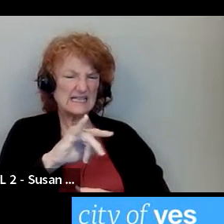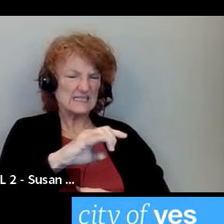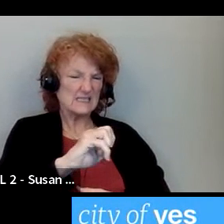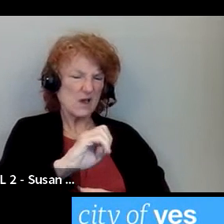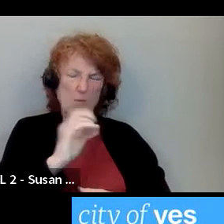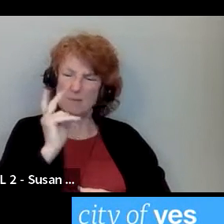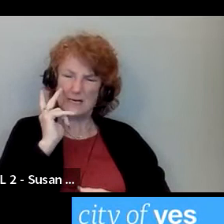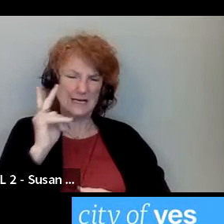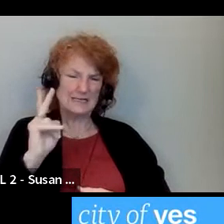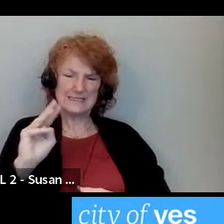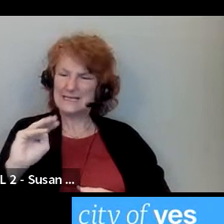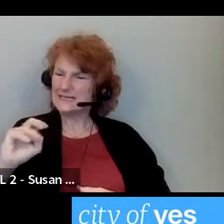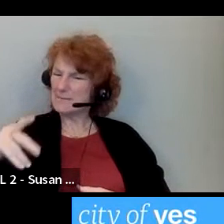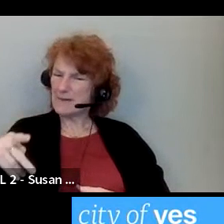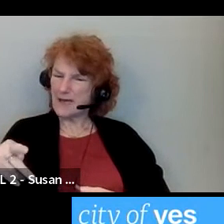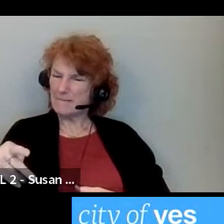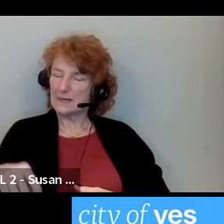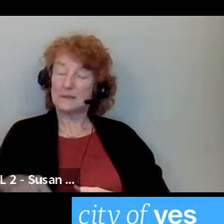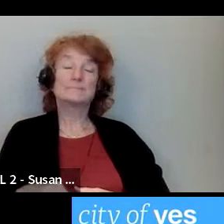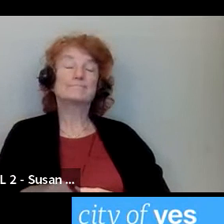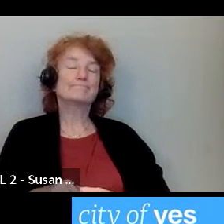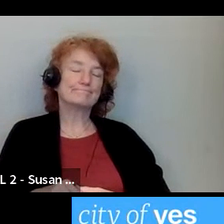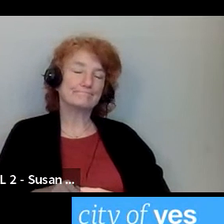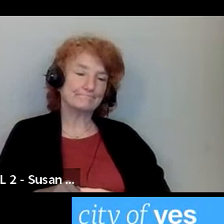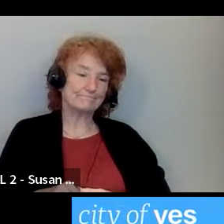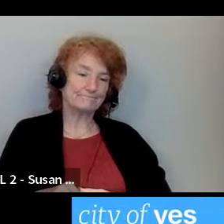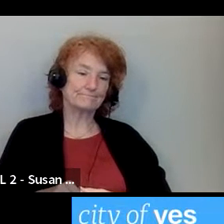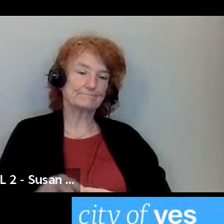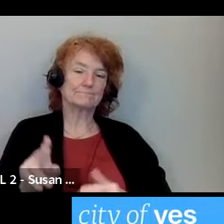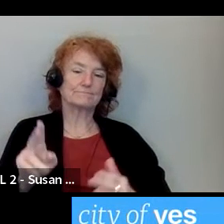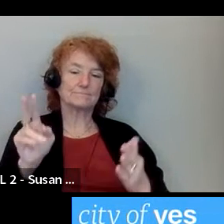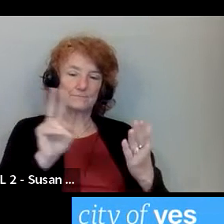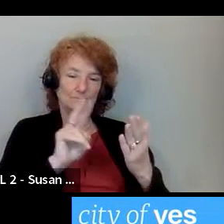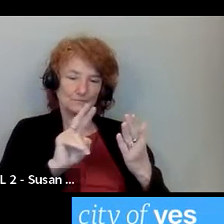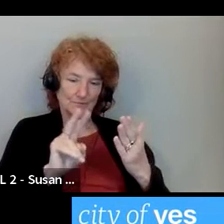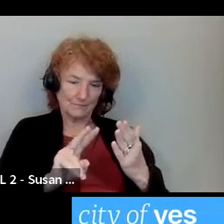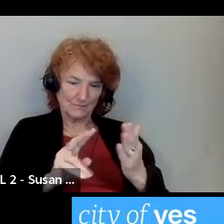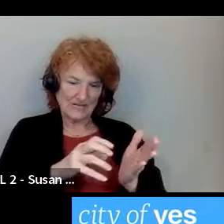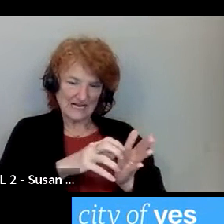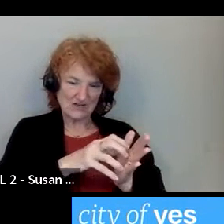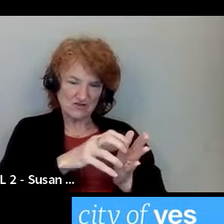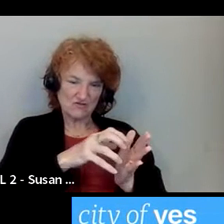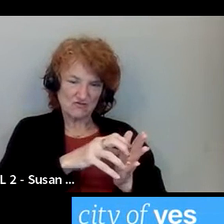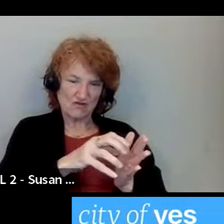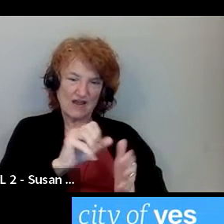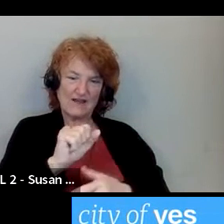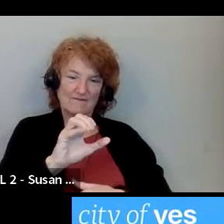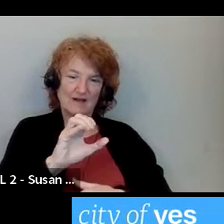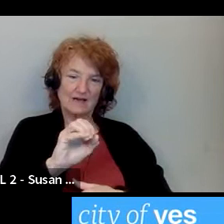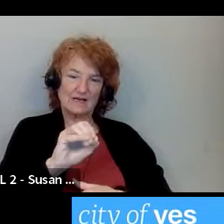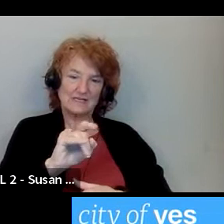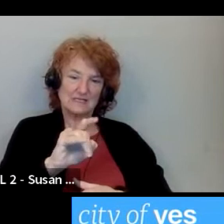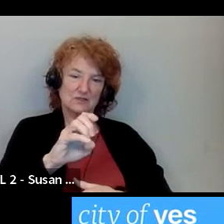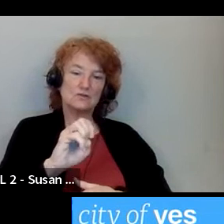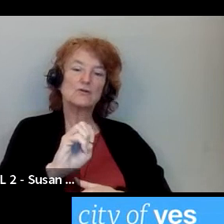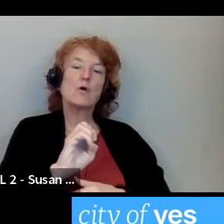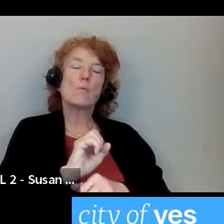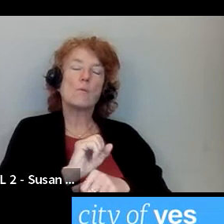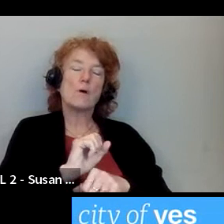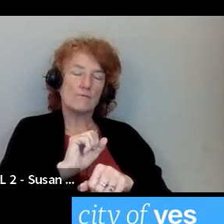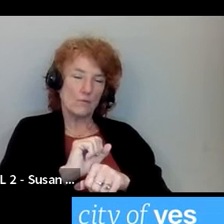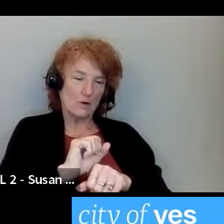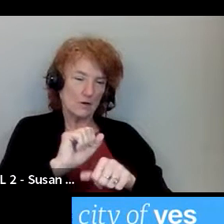clarify? Yeah, sure. So that, if you've been reviewing the draft scope of work, we previously proposed a different geography